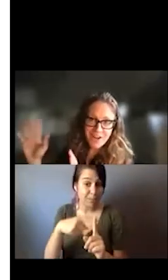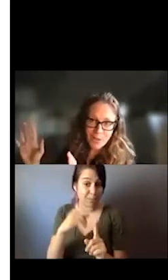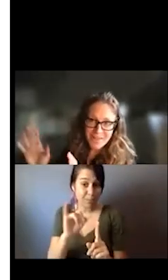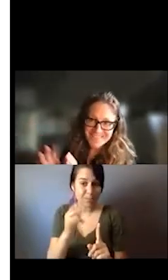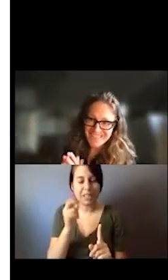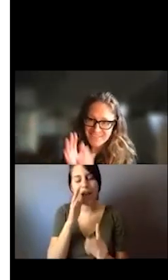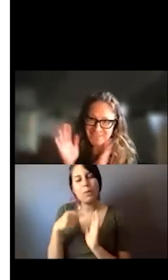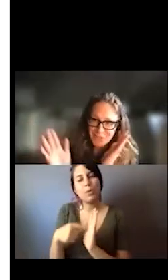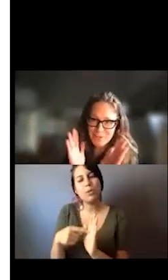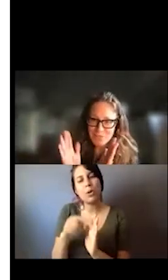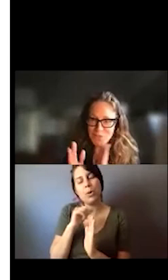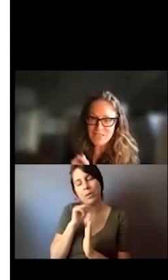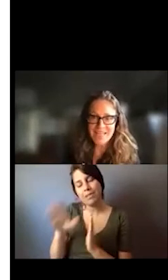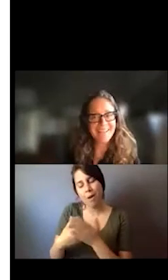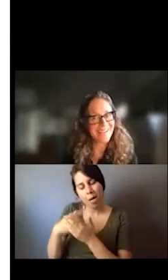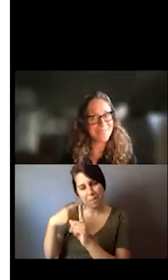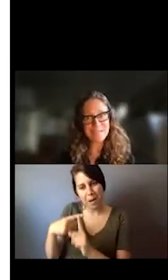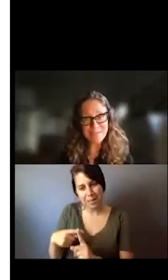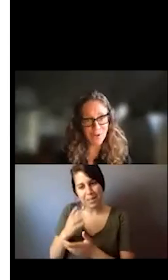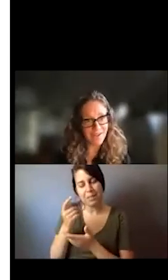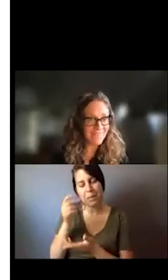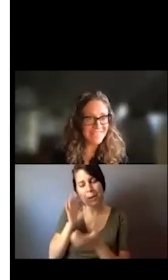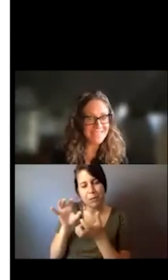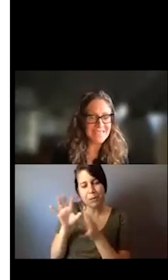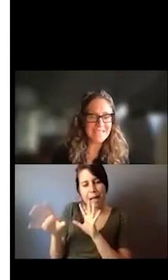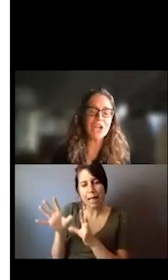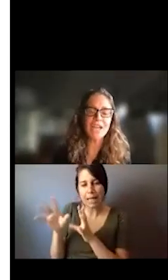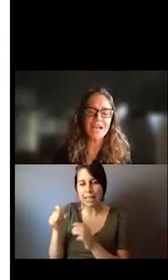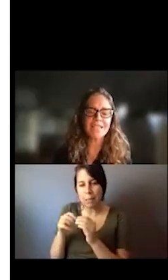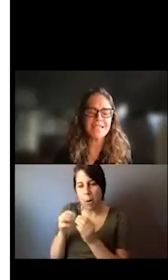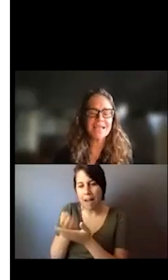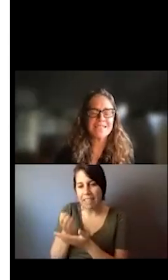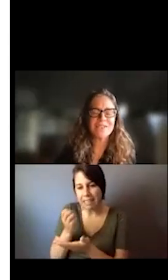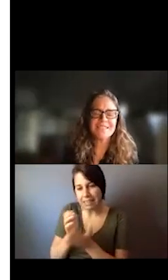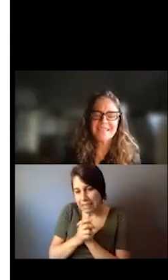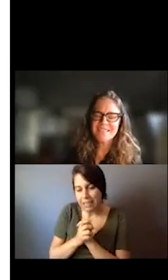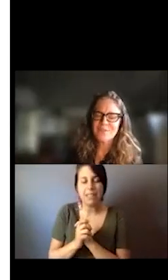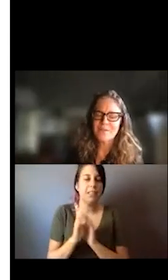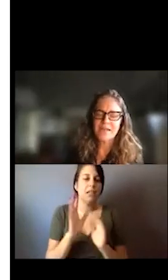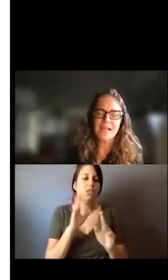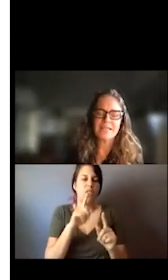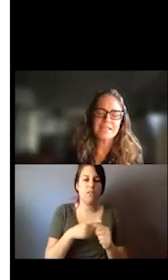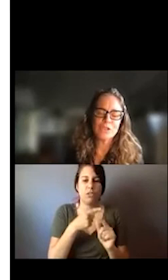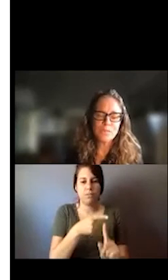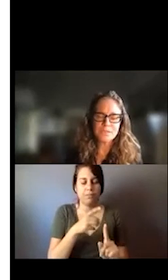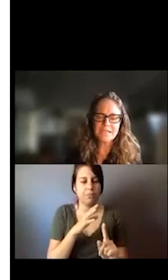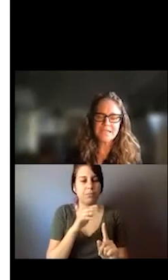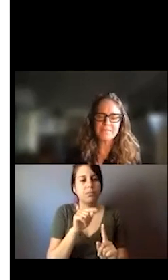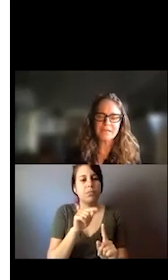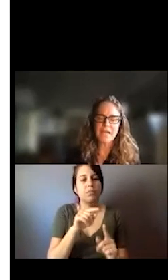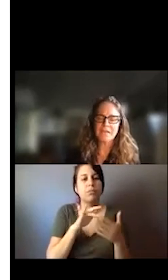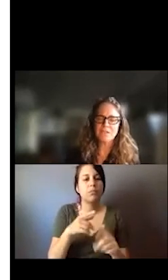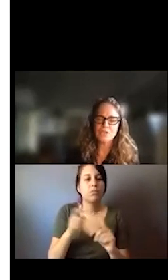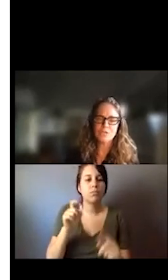you that it's not all positive. It's a little bit confusing, and again, we need more evidence in this area. So this study is from Lisa